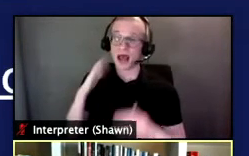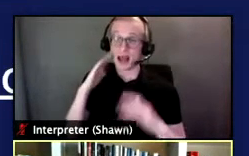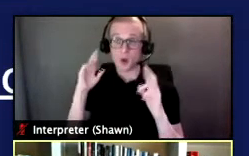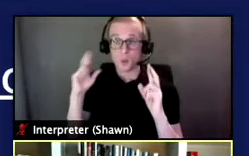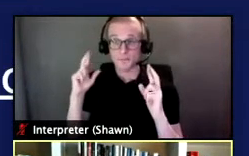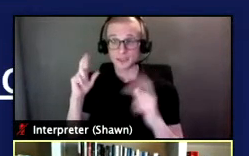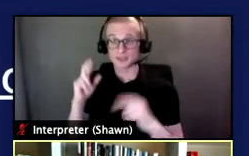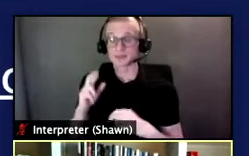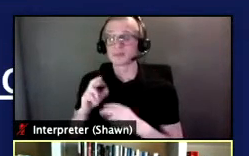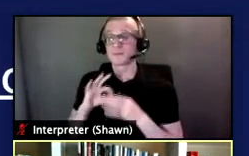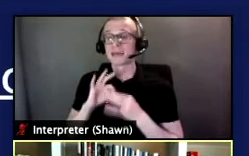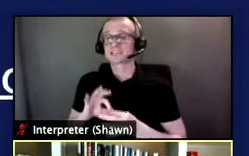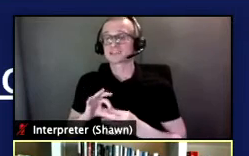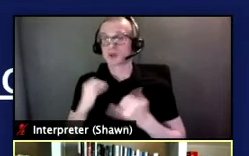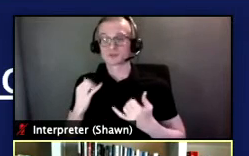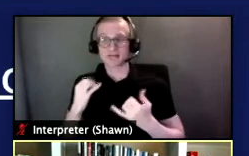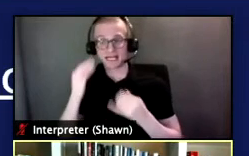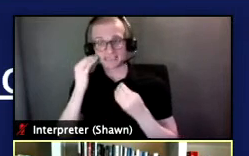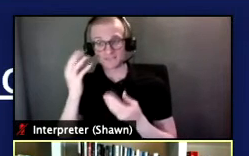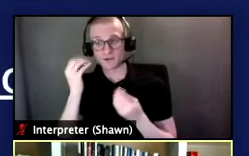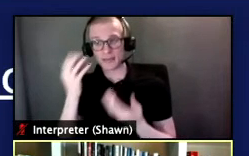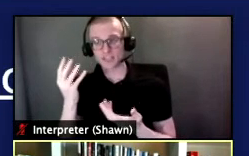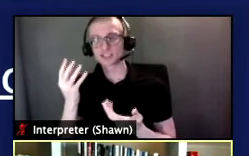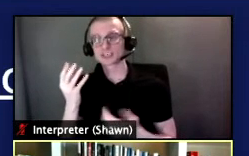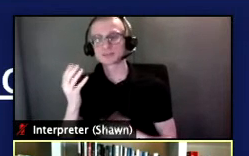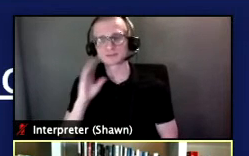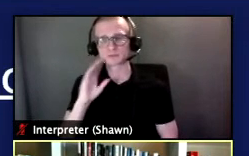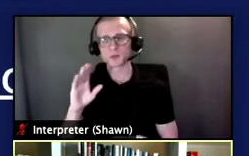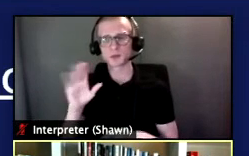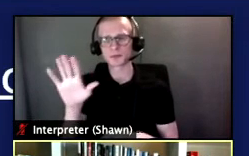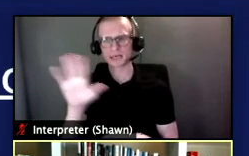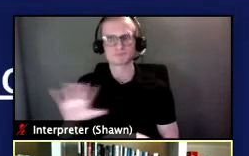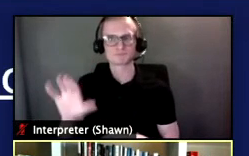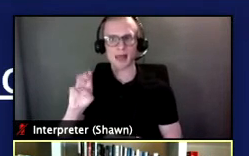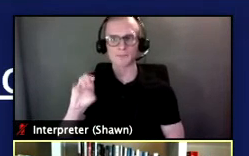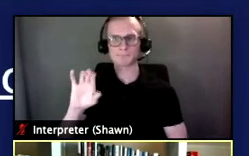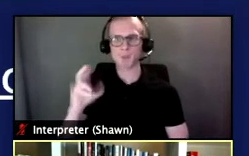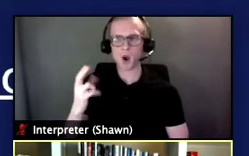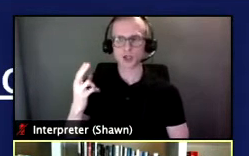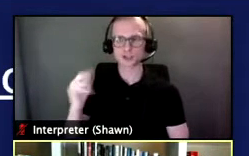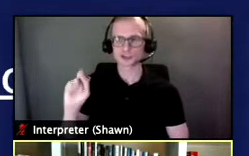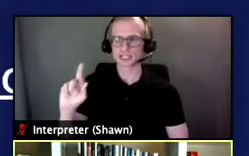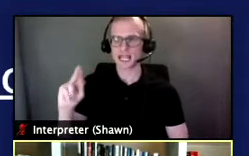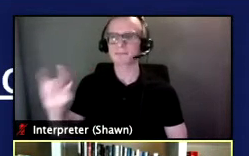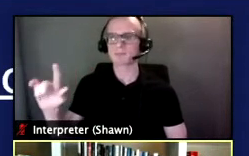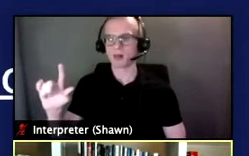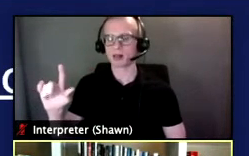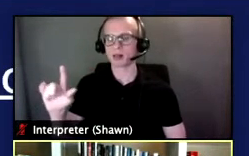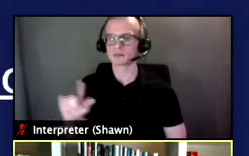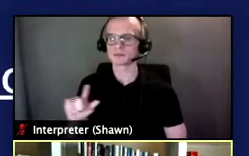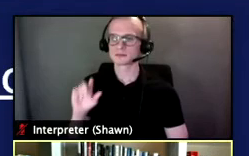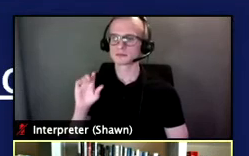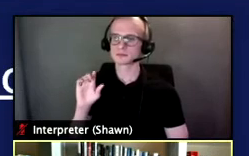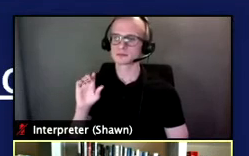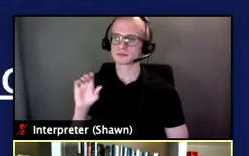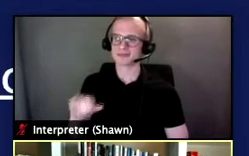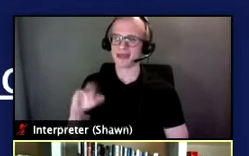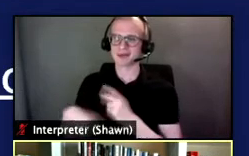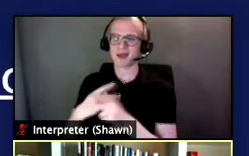could be March, April, that those kinds of vaccination opportunities will come our way.